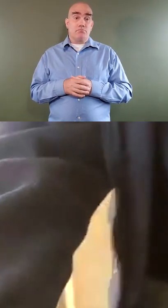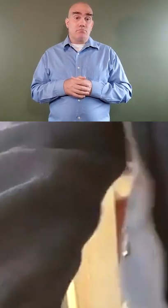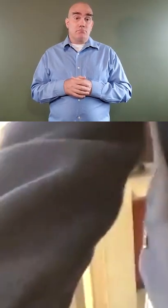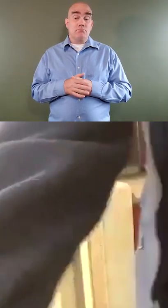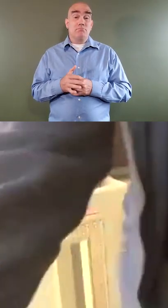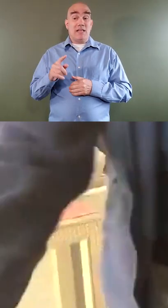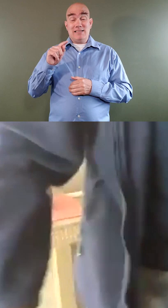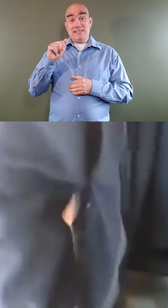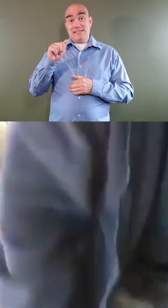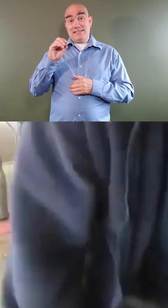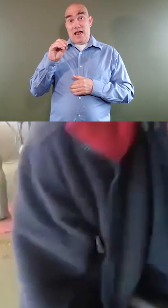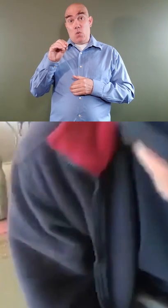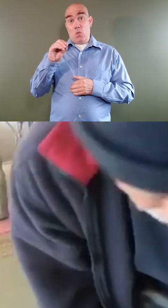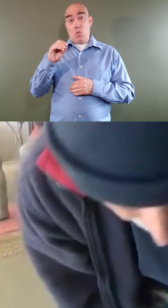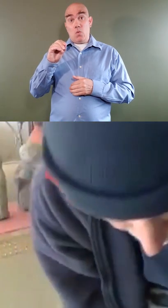Taoist monk